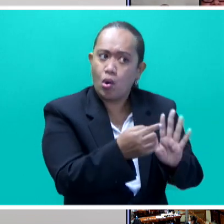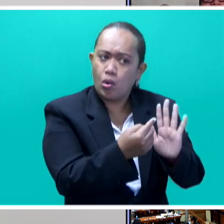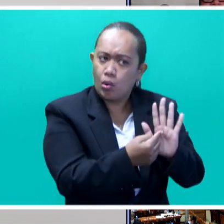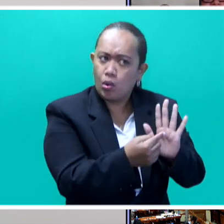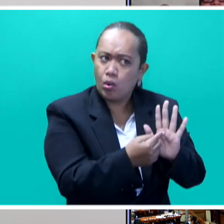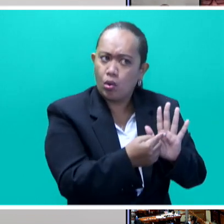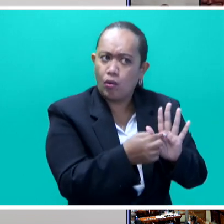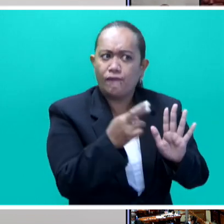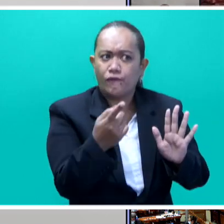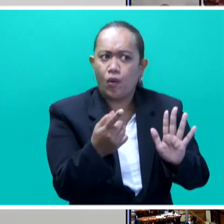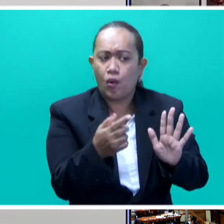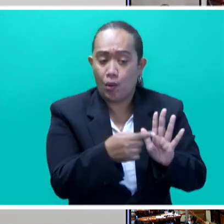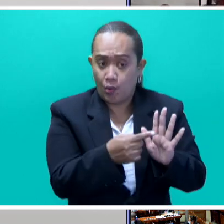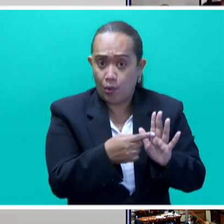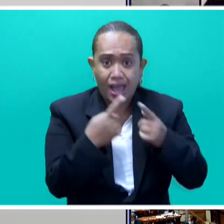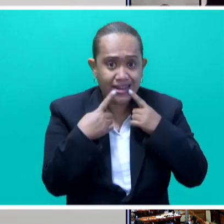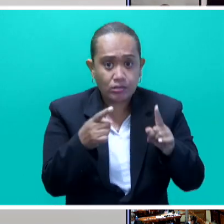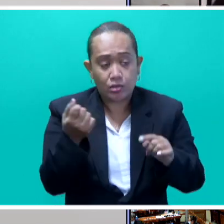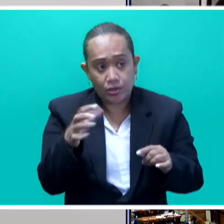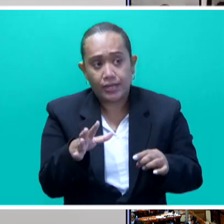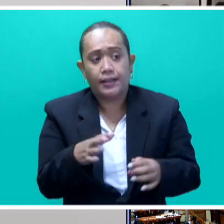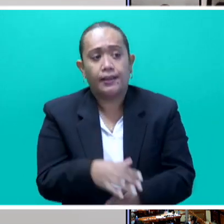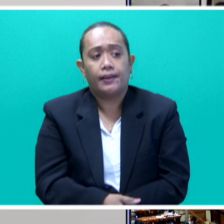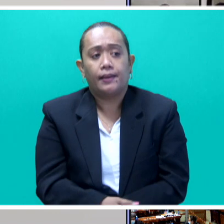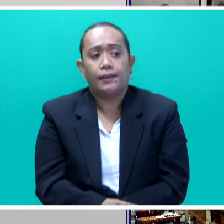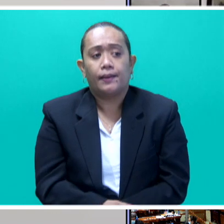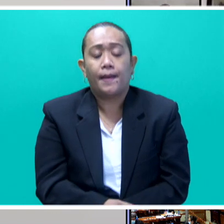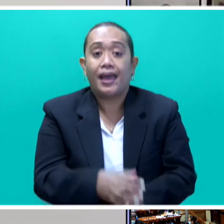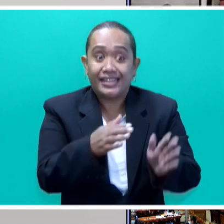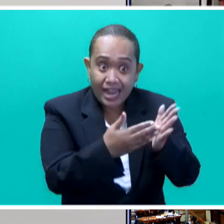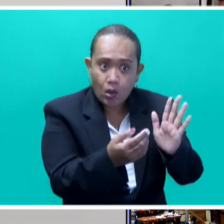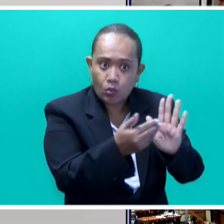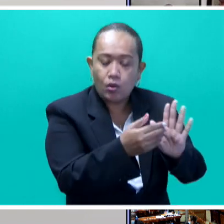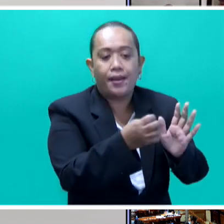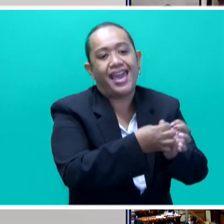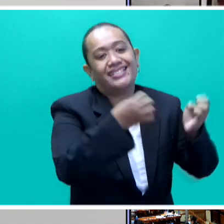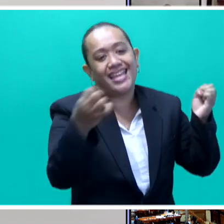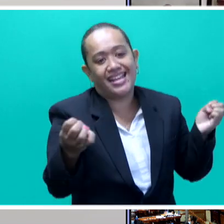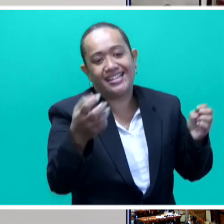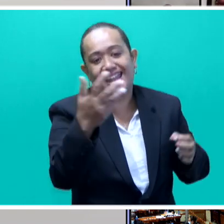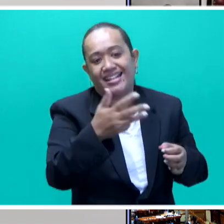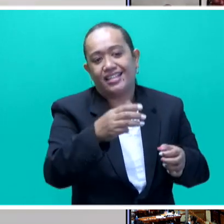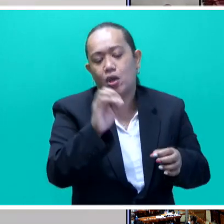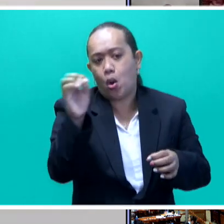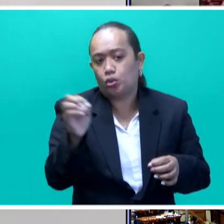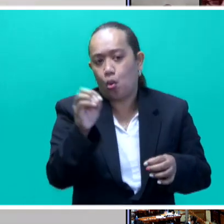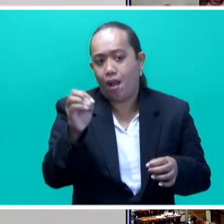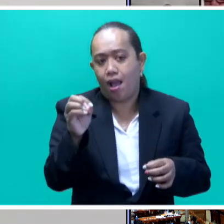gazetting the particular issue, sir. We will now be extending it to the 19th of October